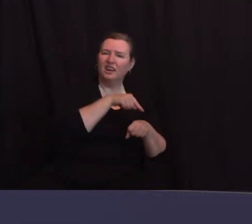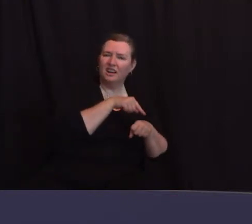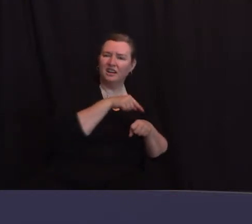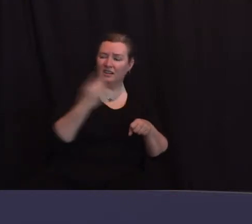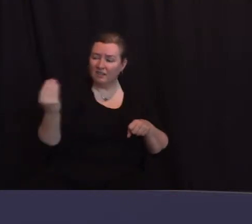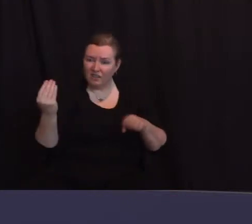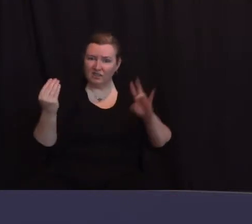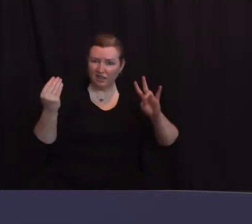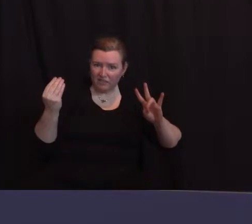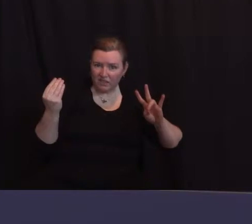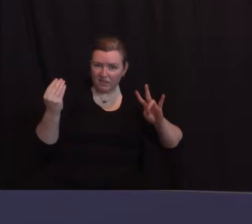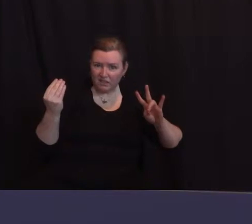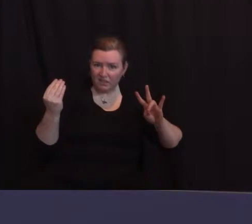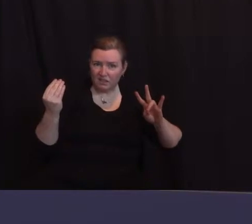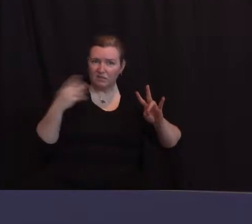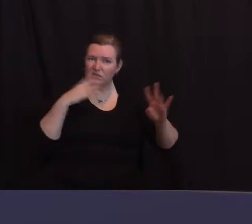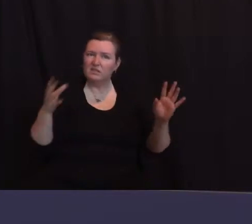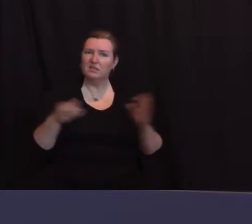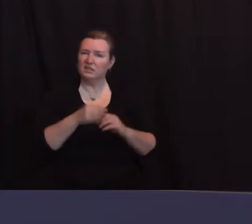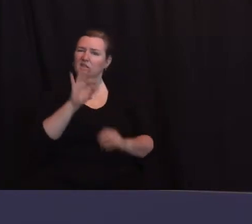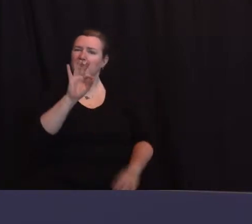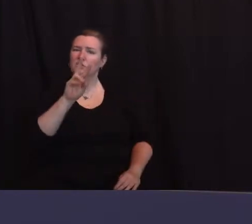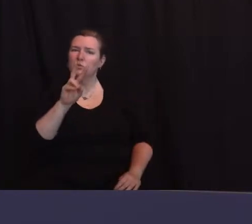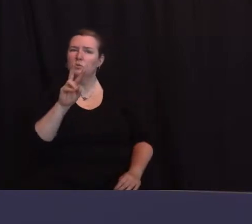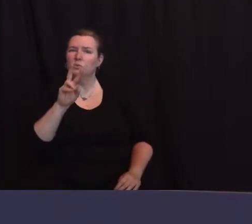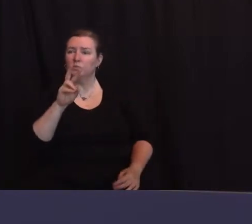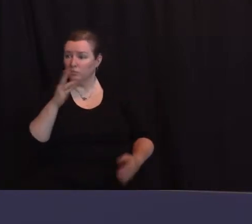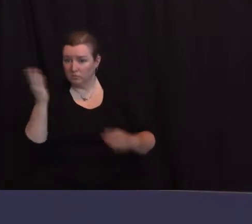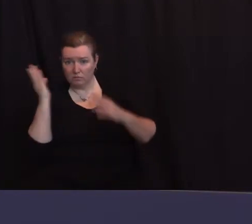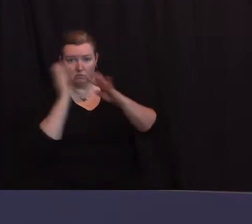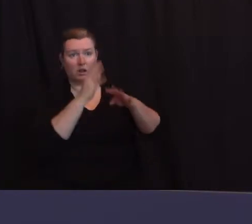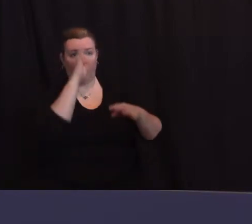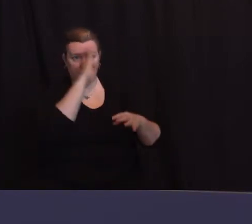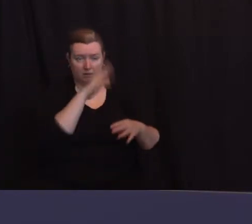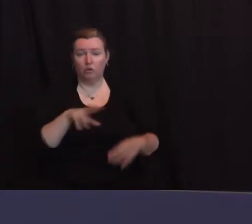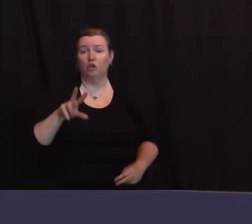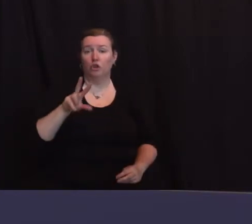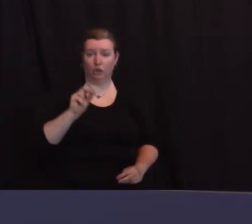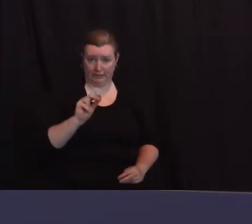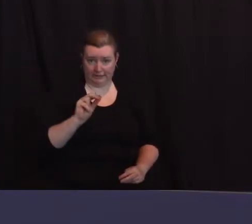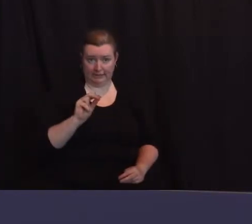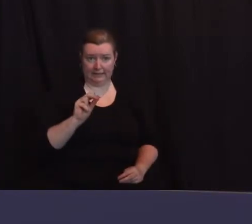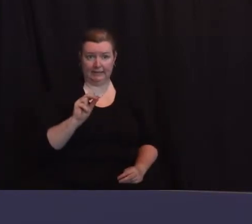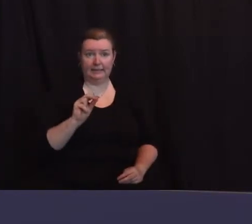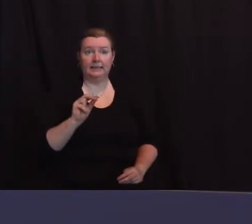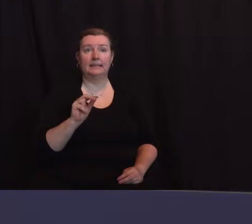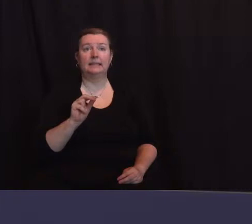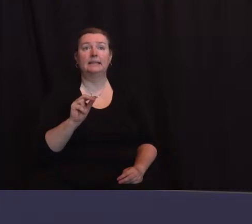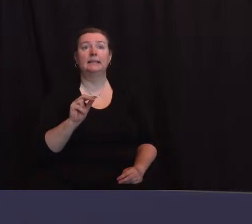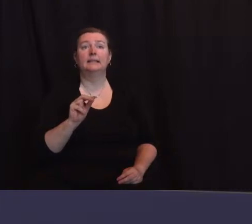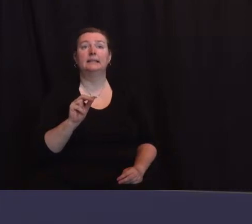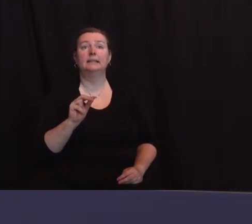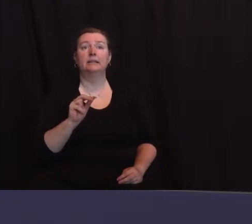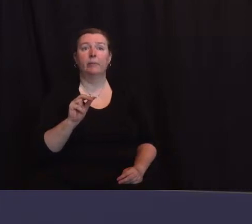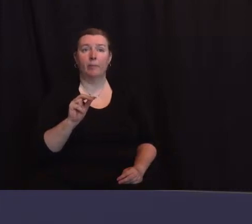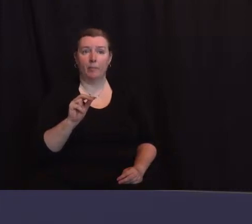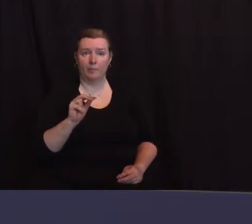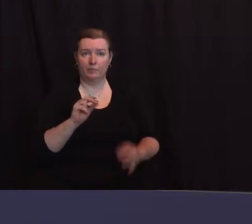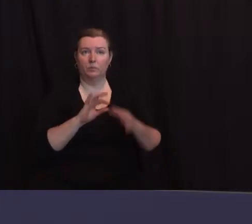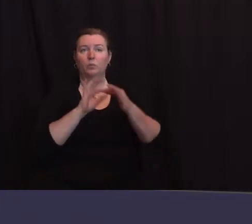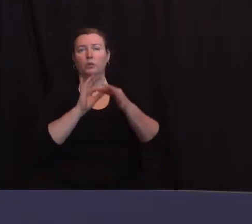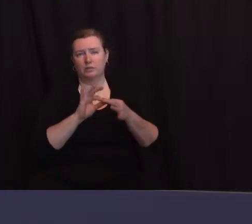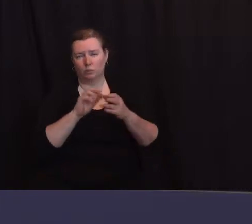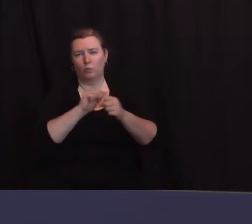of 92 individuals were hospitalized. 30 of the hospitalized were reported to be related to